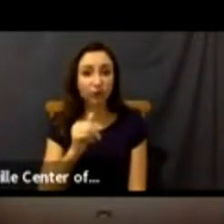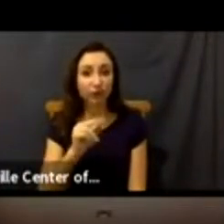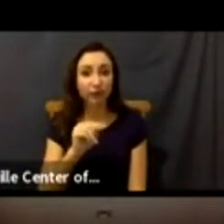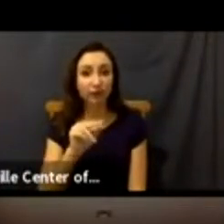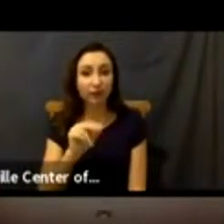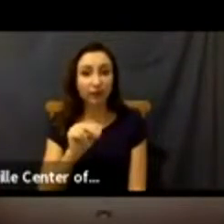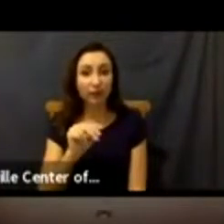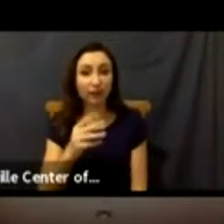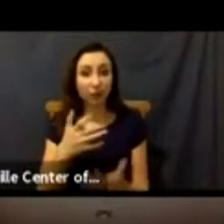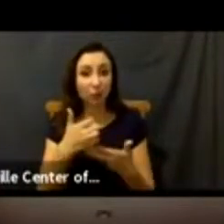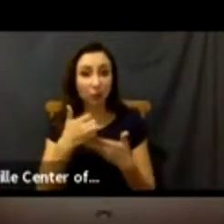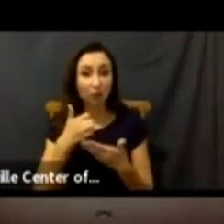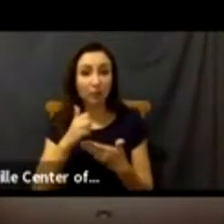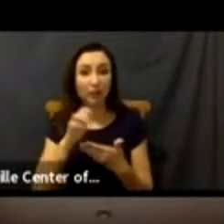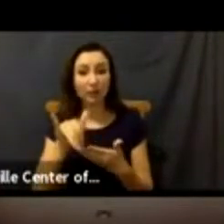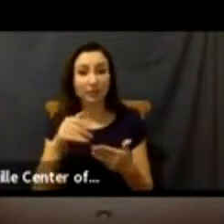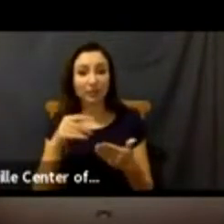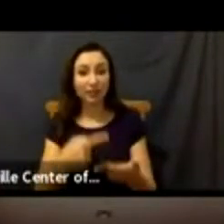start?